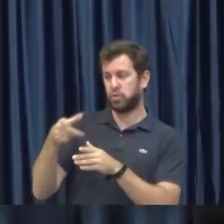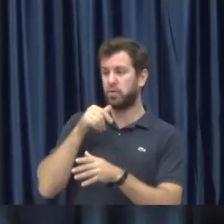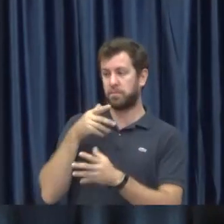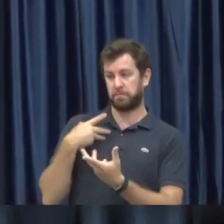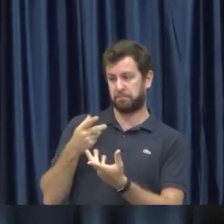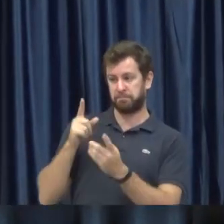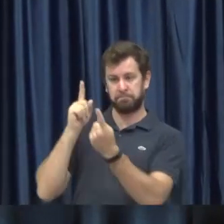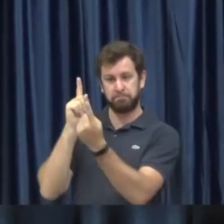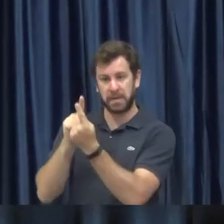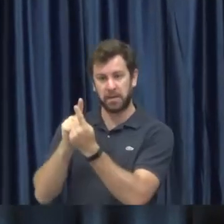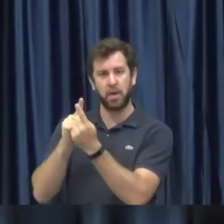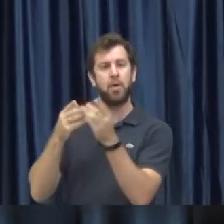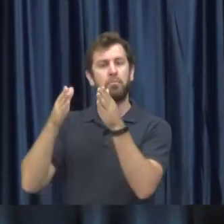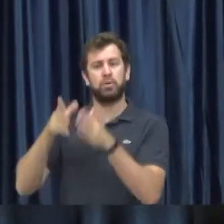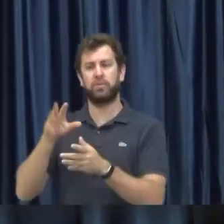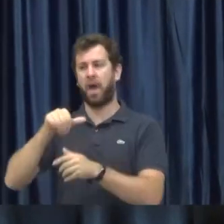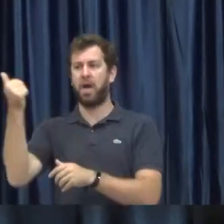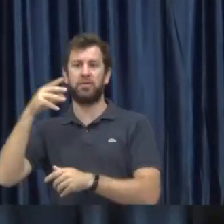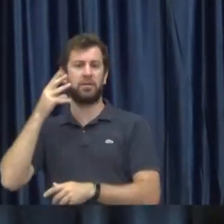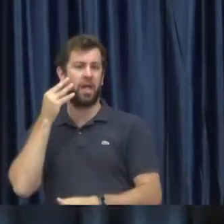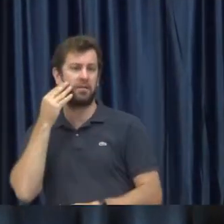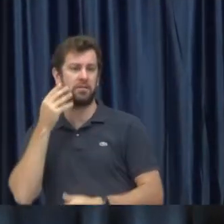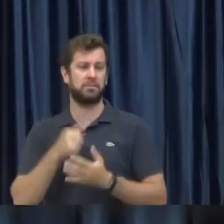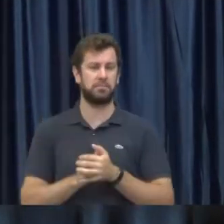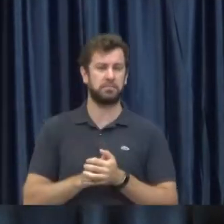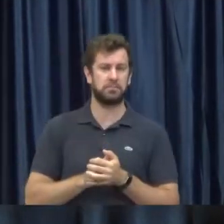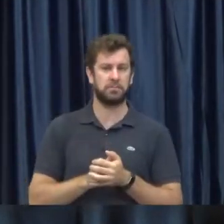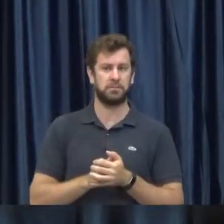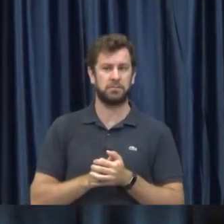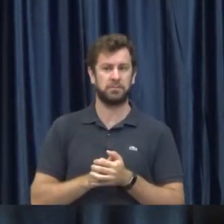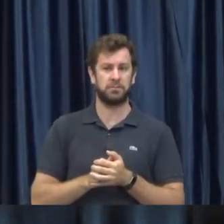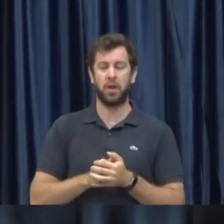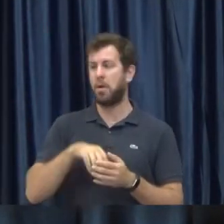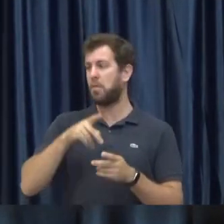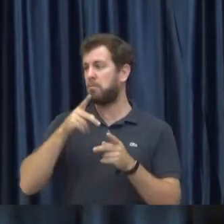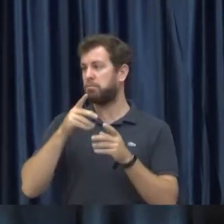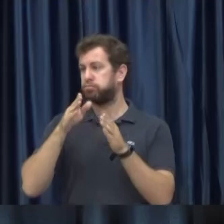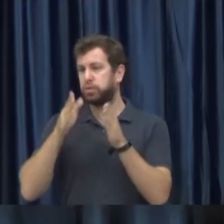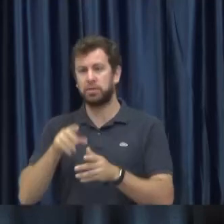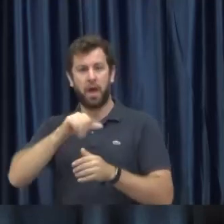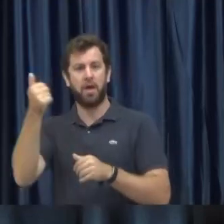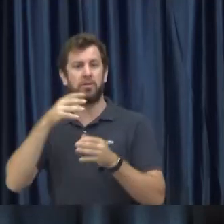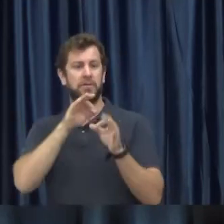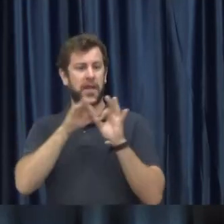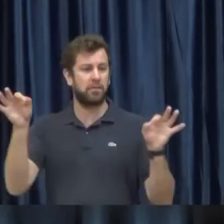color, the person of another language, or another culture?